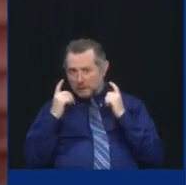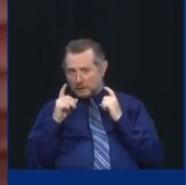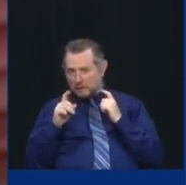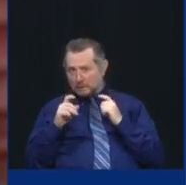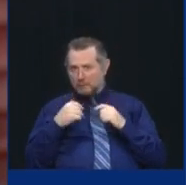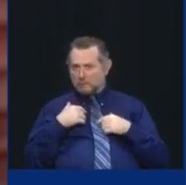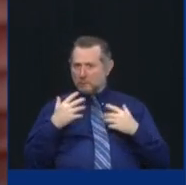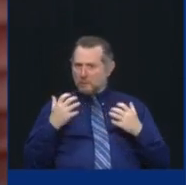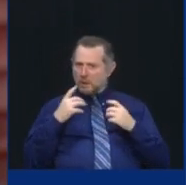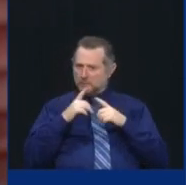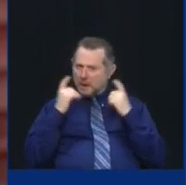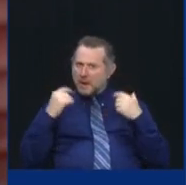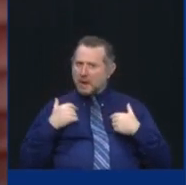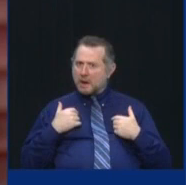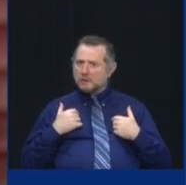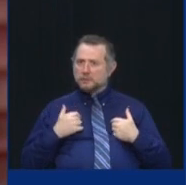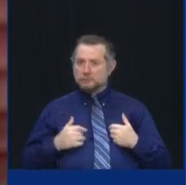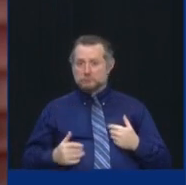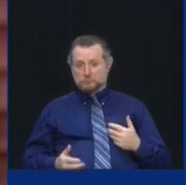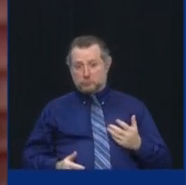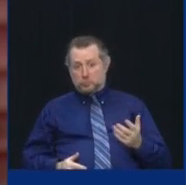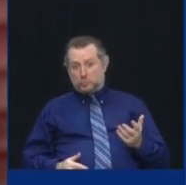still want to wear a mask?